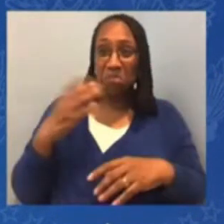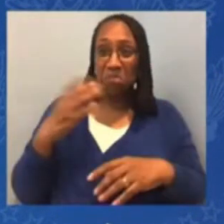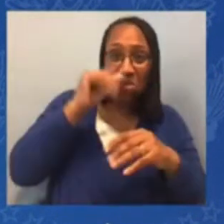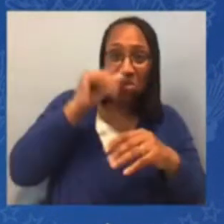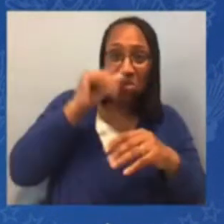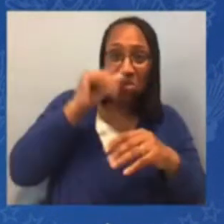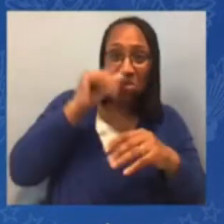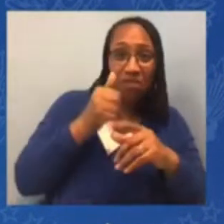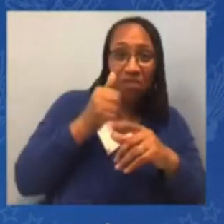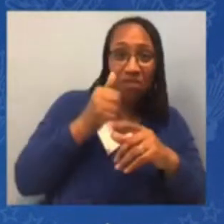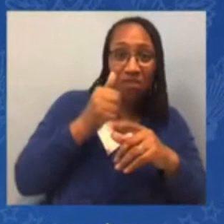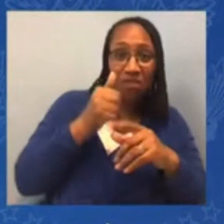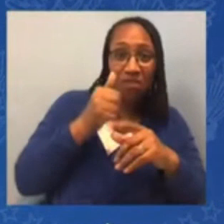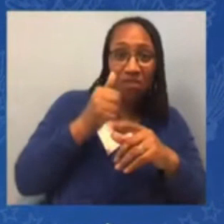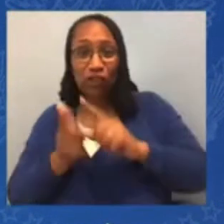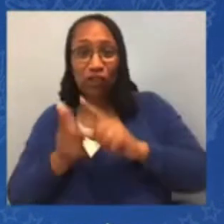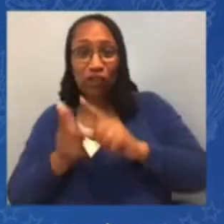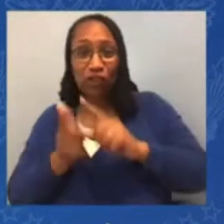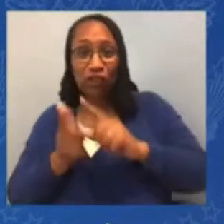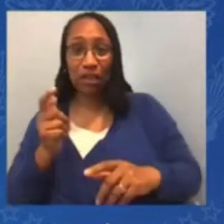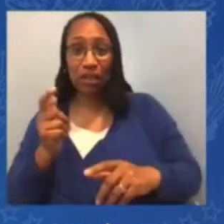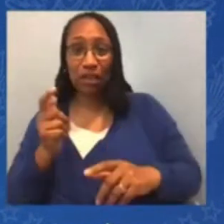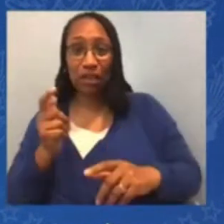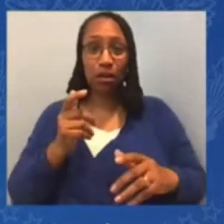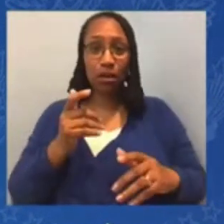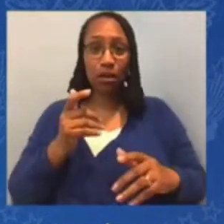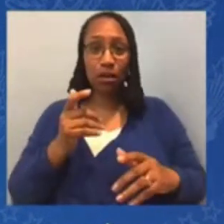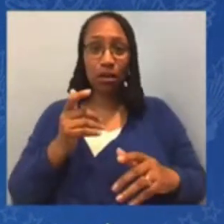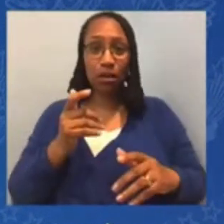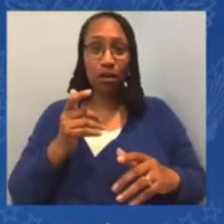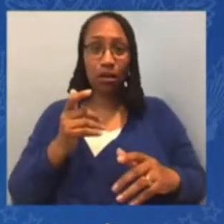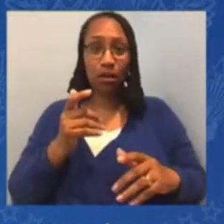weapon. So we finally can say that those